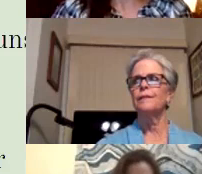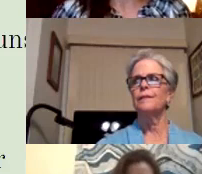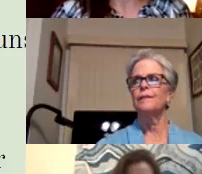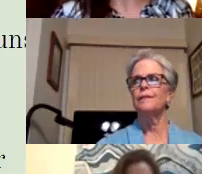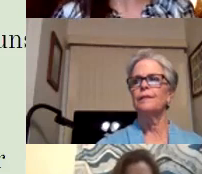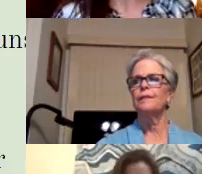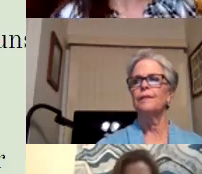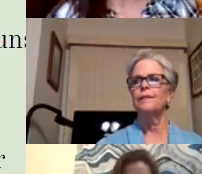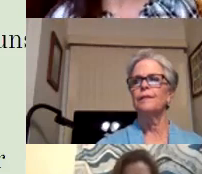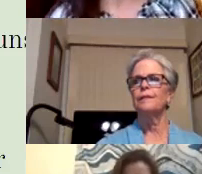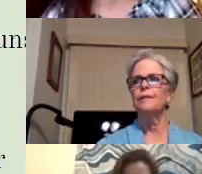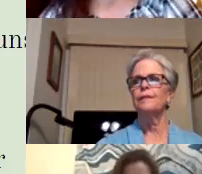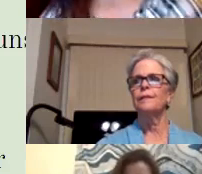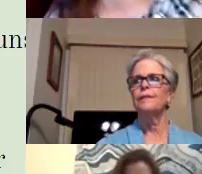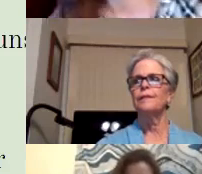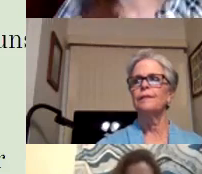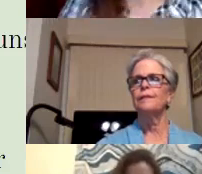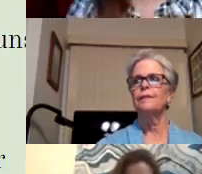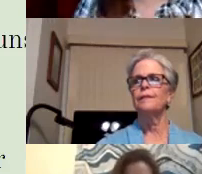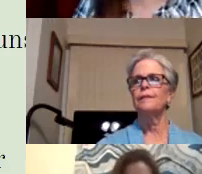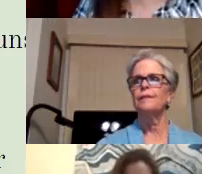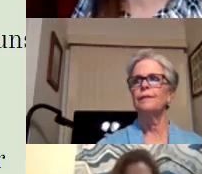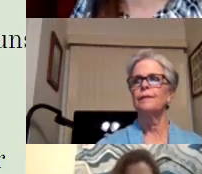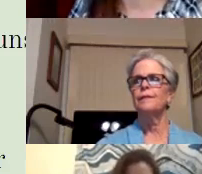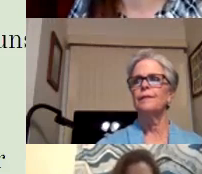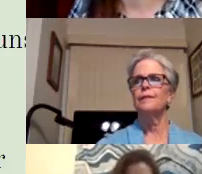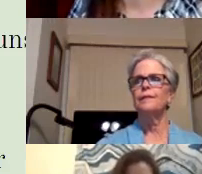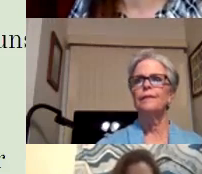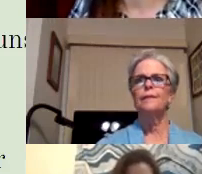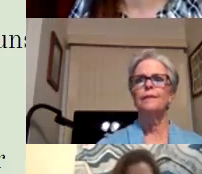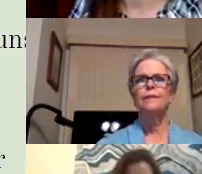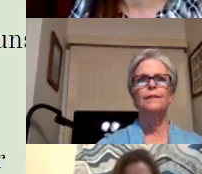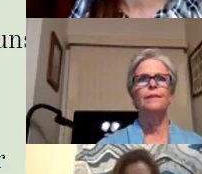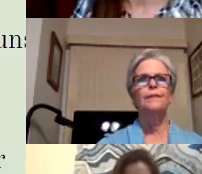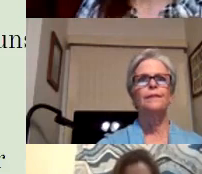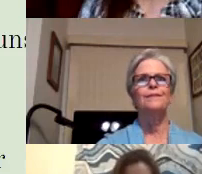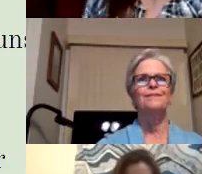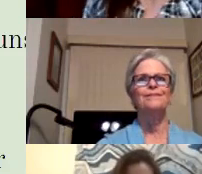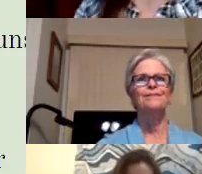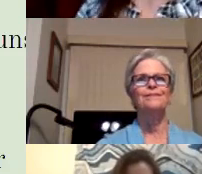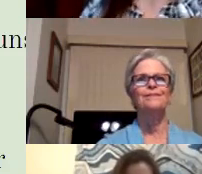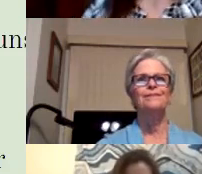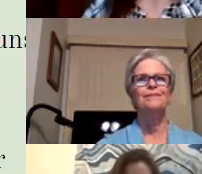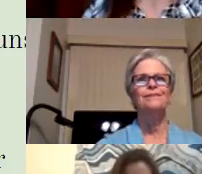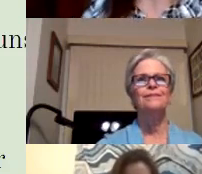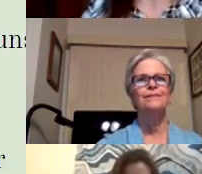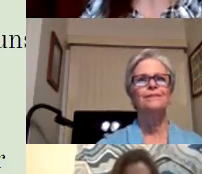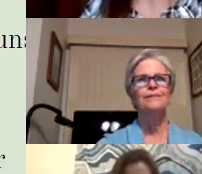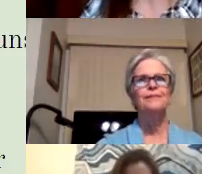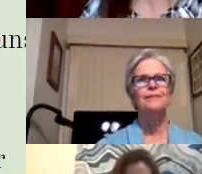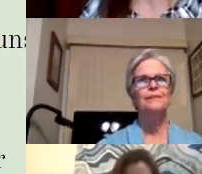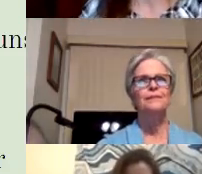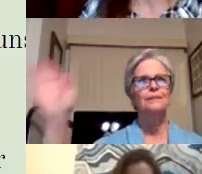and now she's going through it just like you're about to do. I've got Vicki McKelney and Cody Woods